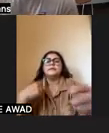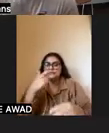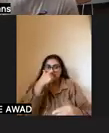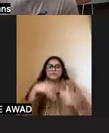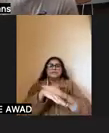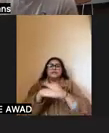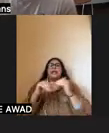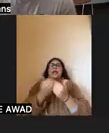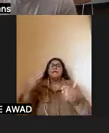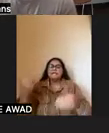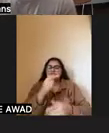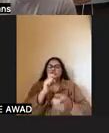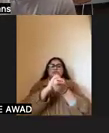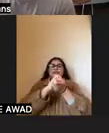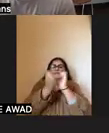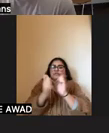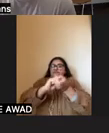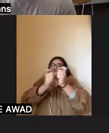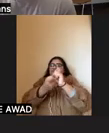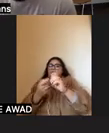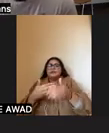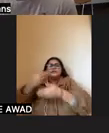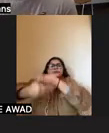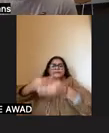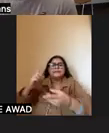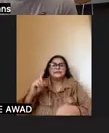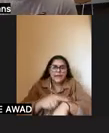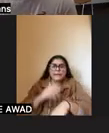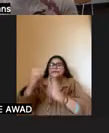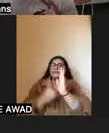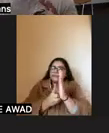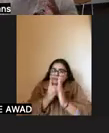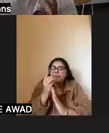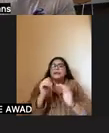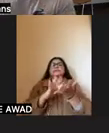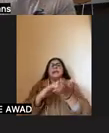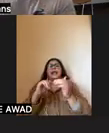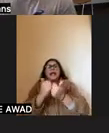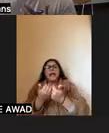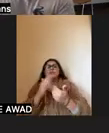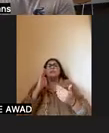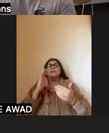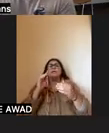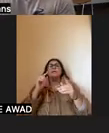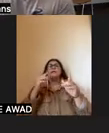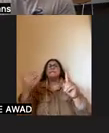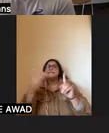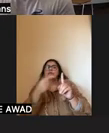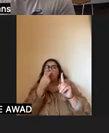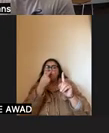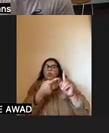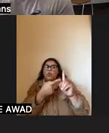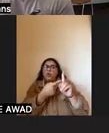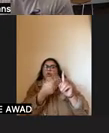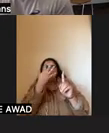and changed over time. I also study their development, and I study how the appearance of fishes maps to kind